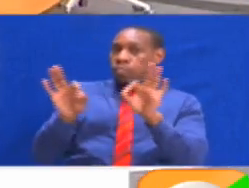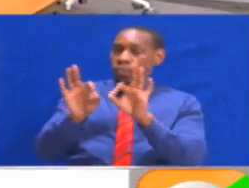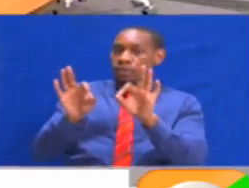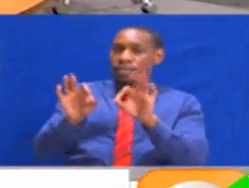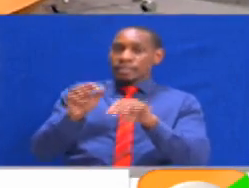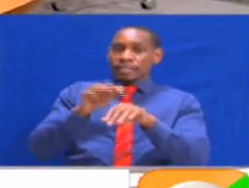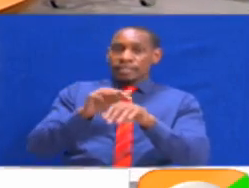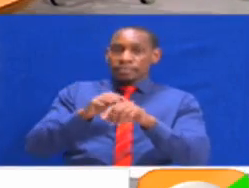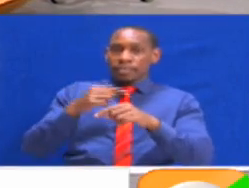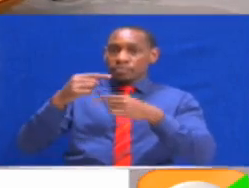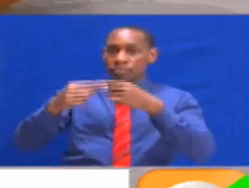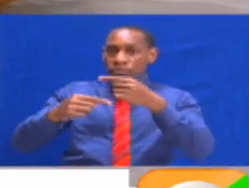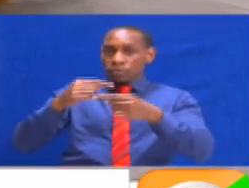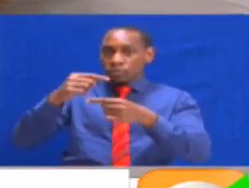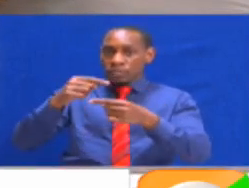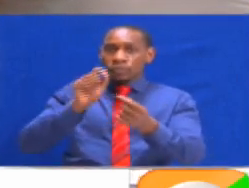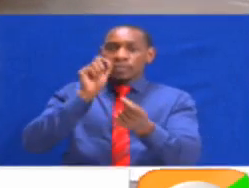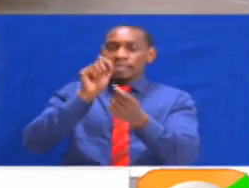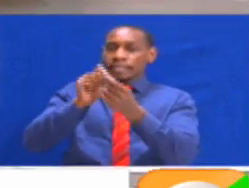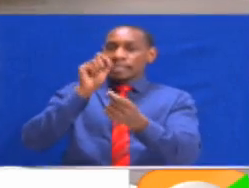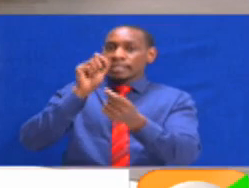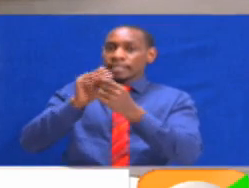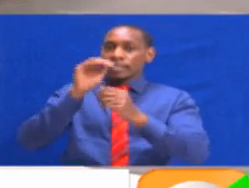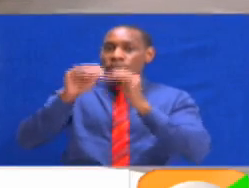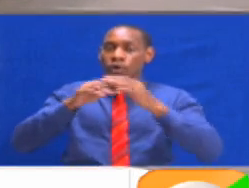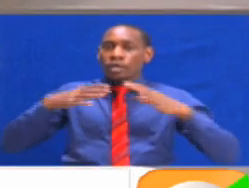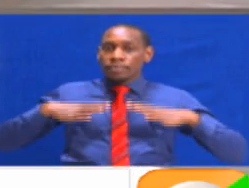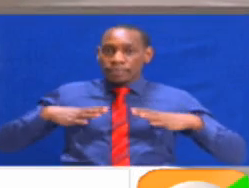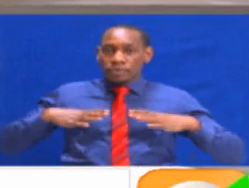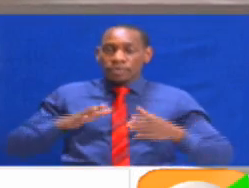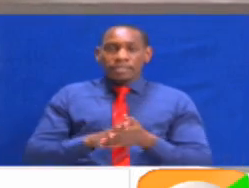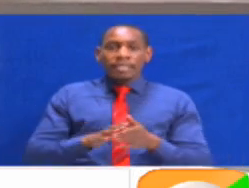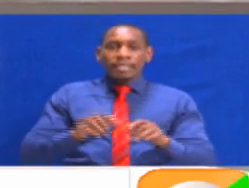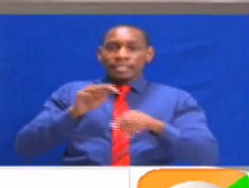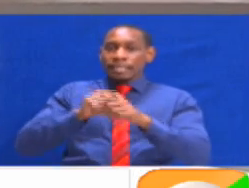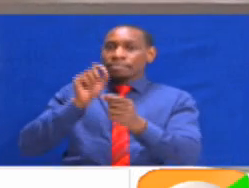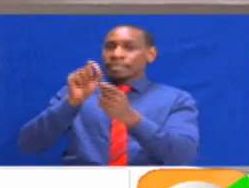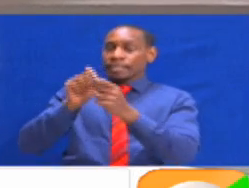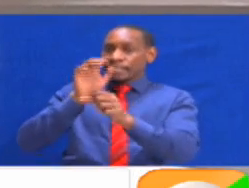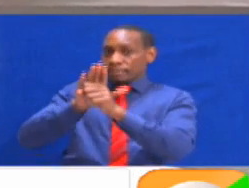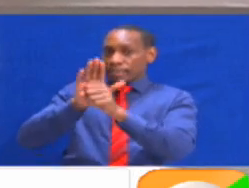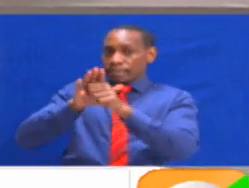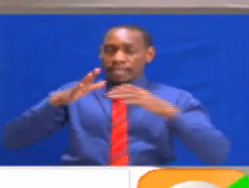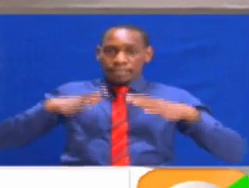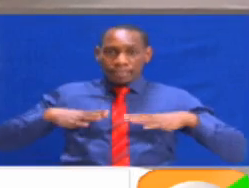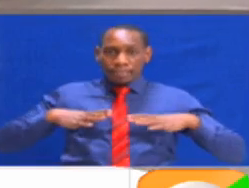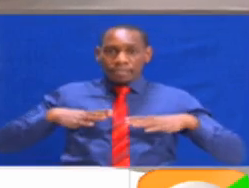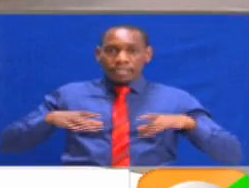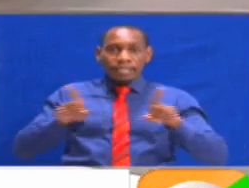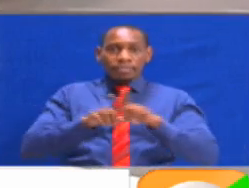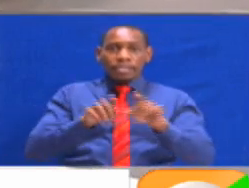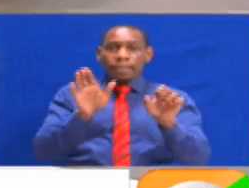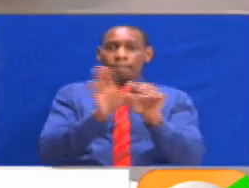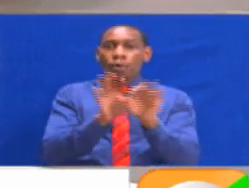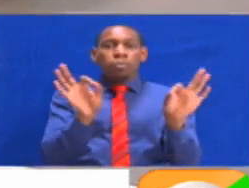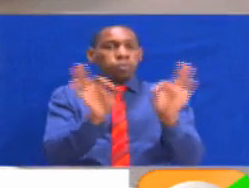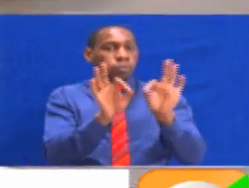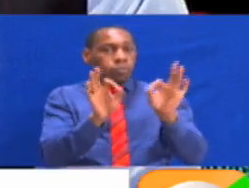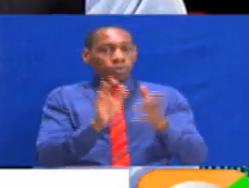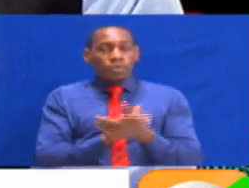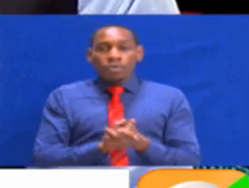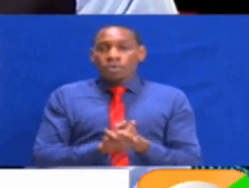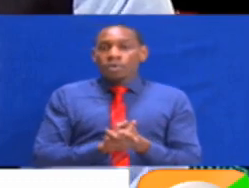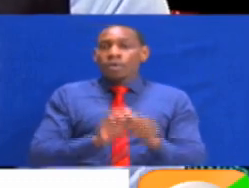we improve the testing process. The more people are tested, the more surprises Kenyans